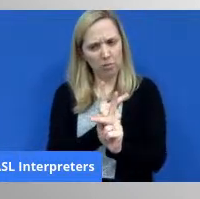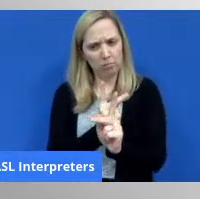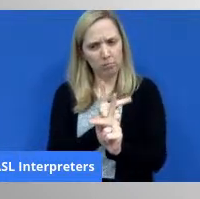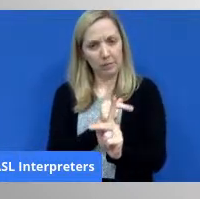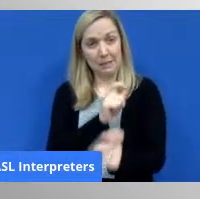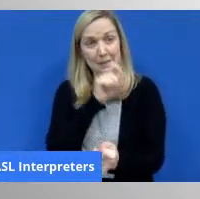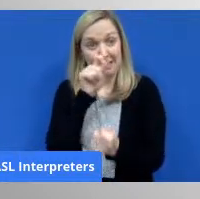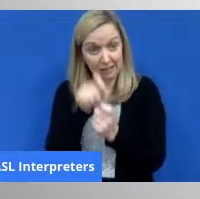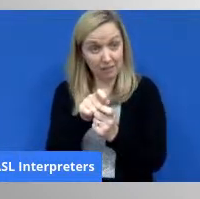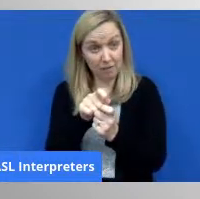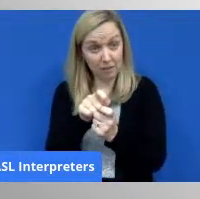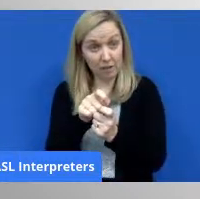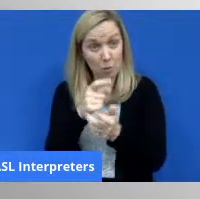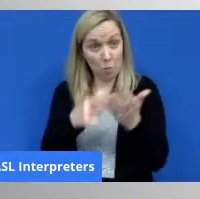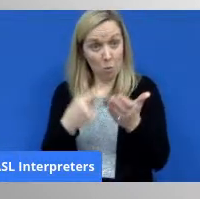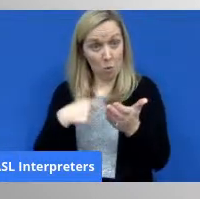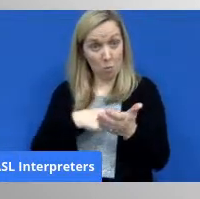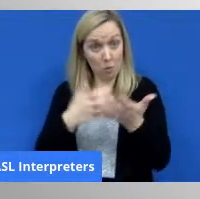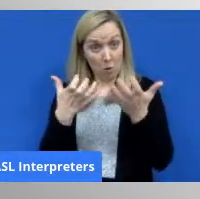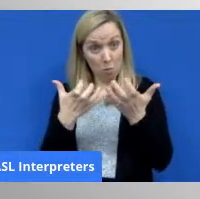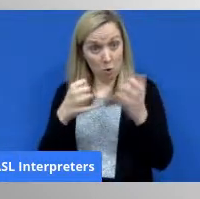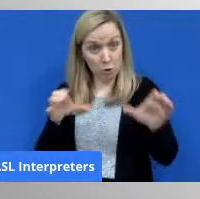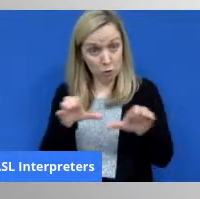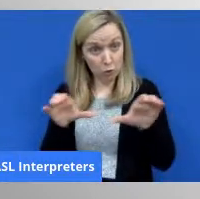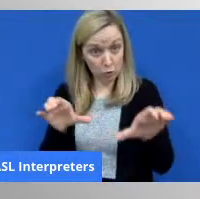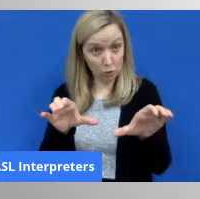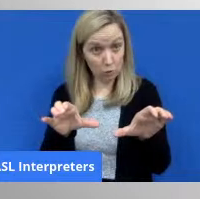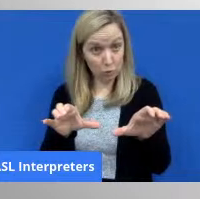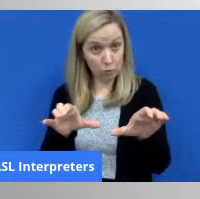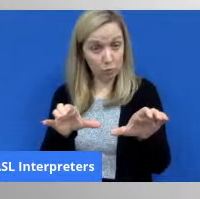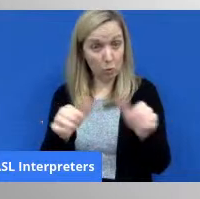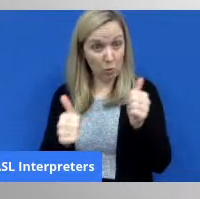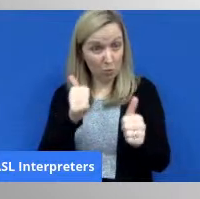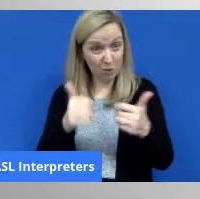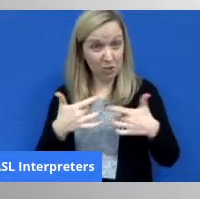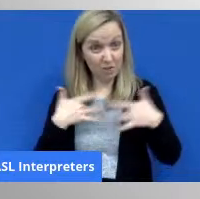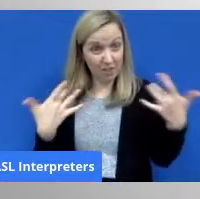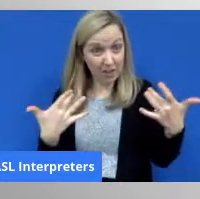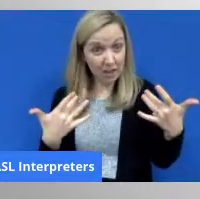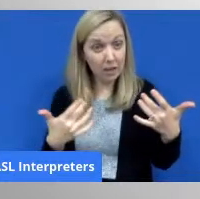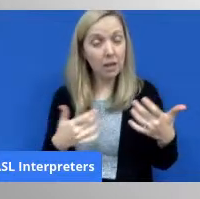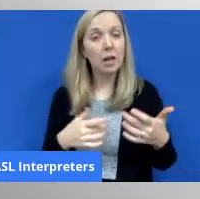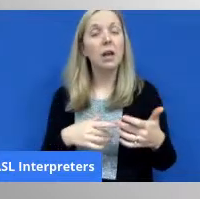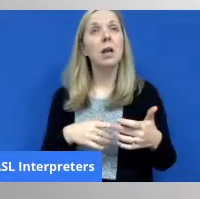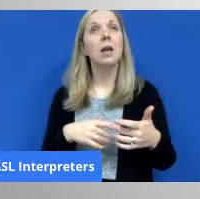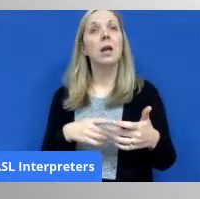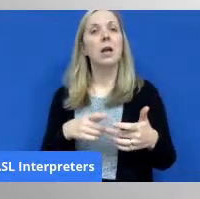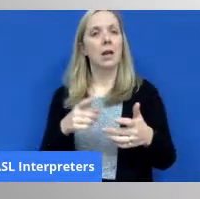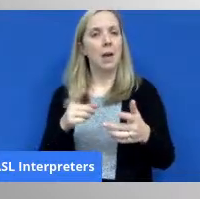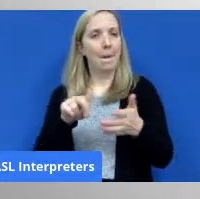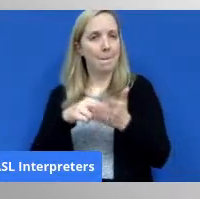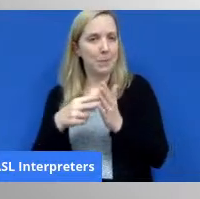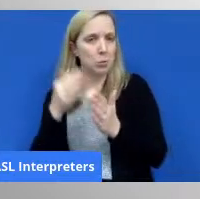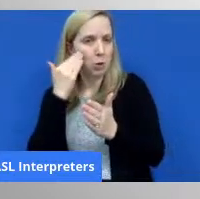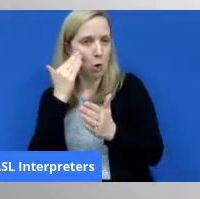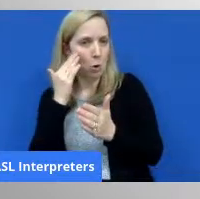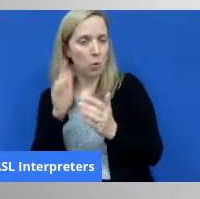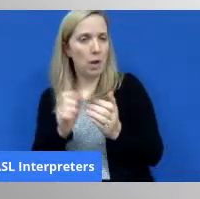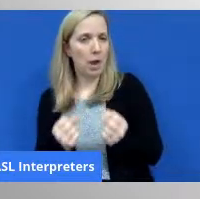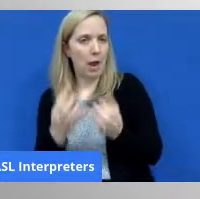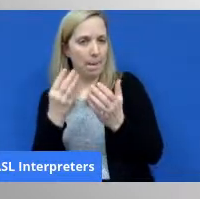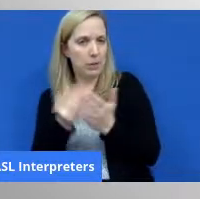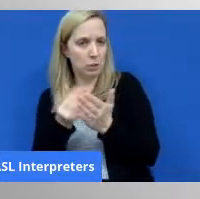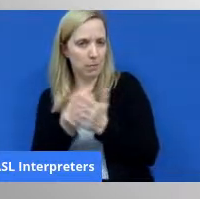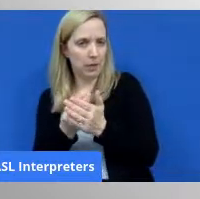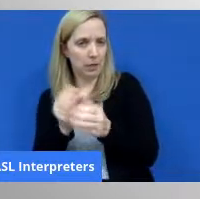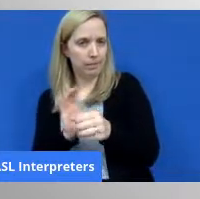sure that we're using the most appropriate funds. And in terms of facilities, of course, we can definitely make that